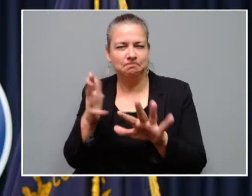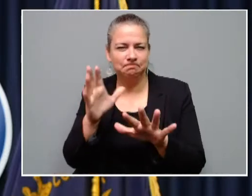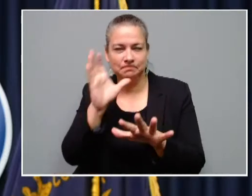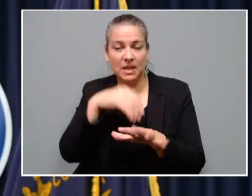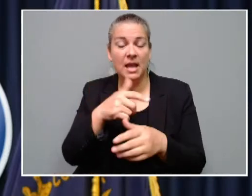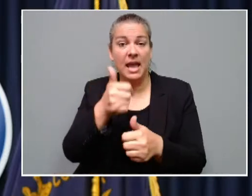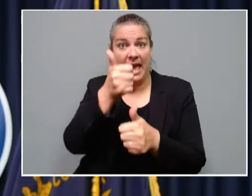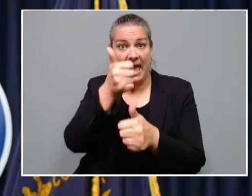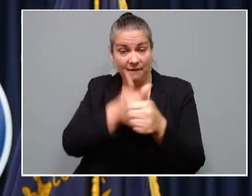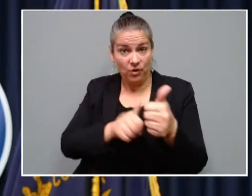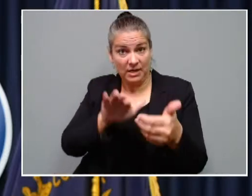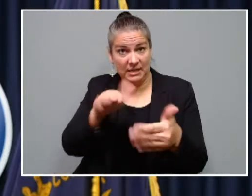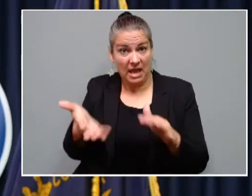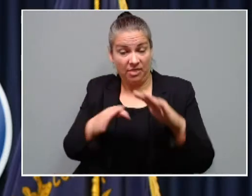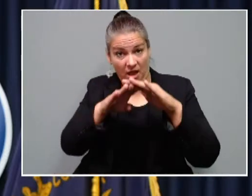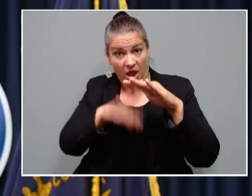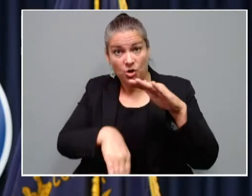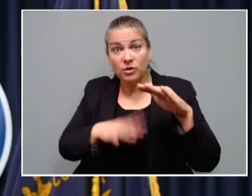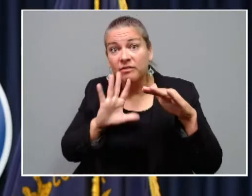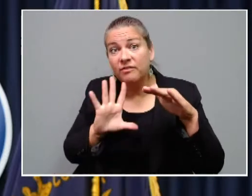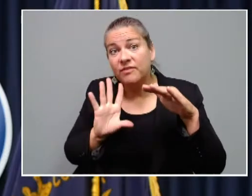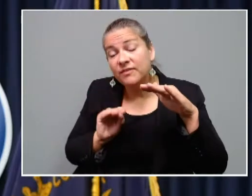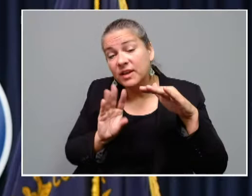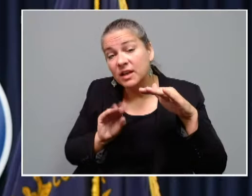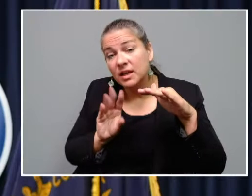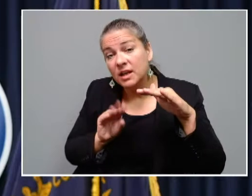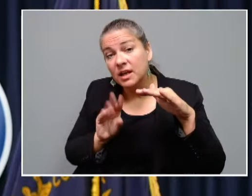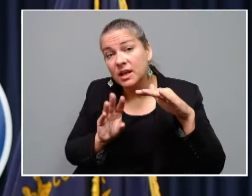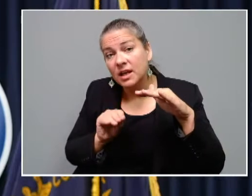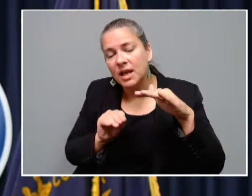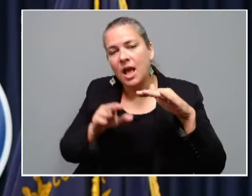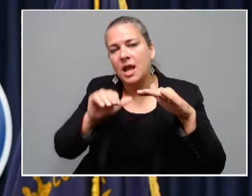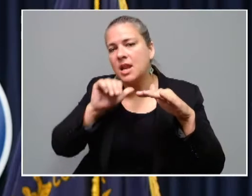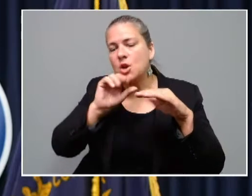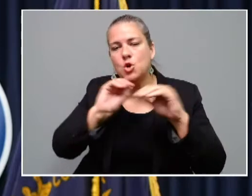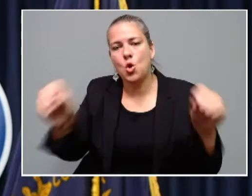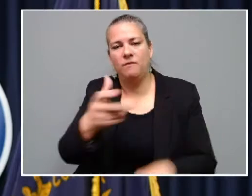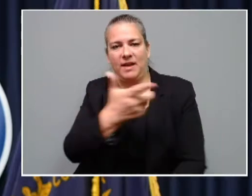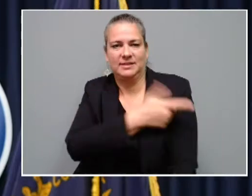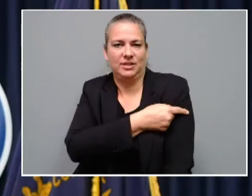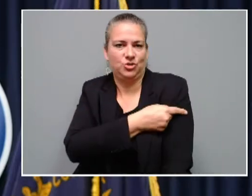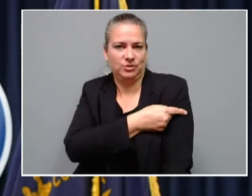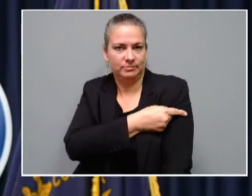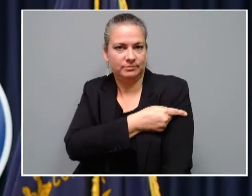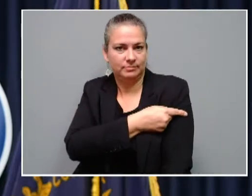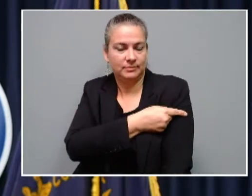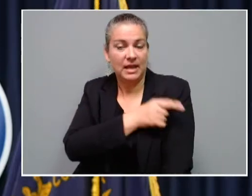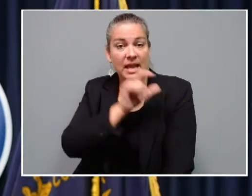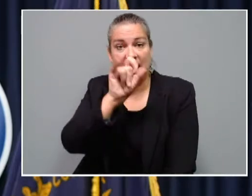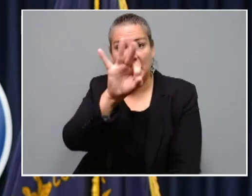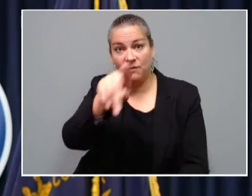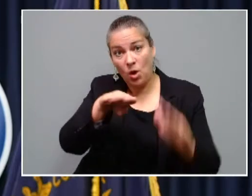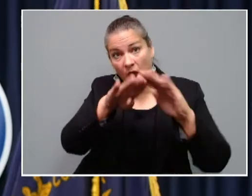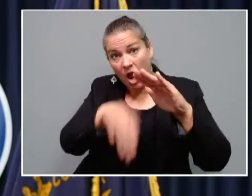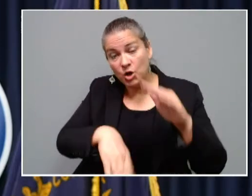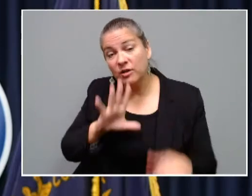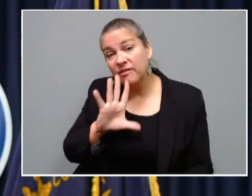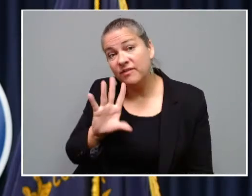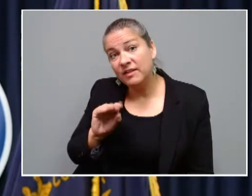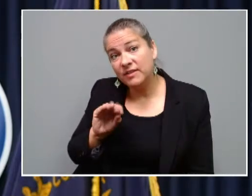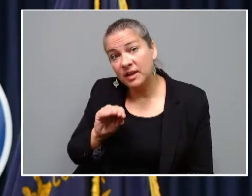people under 50 have been unvaccinated. That if you are under 50 and you get the vaccine,